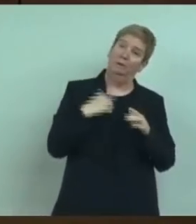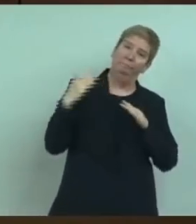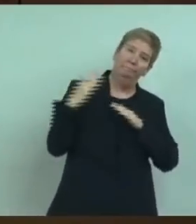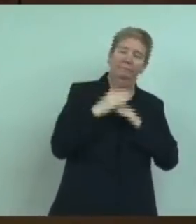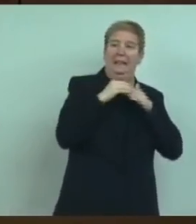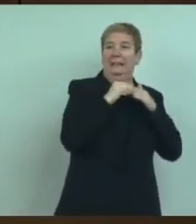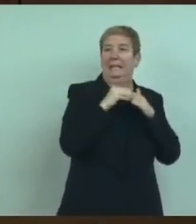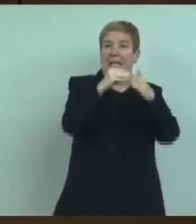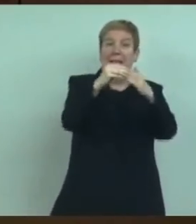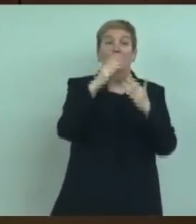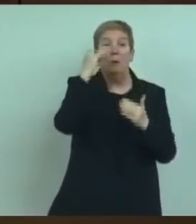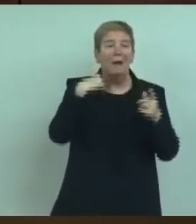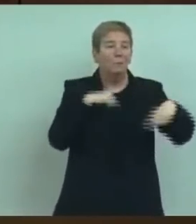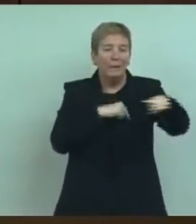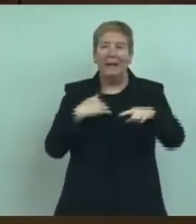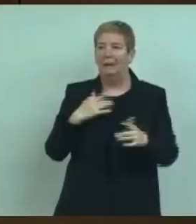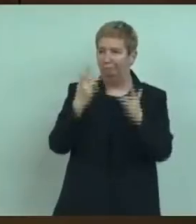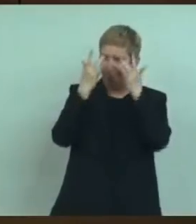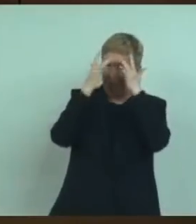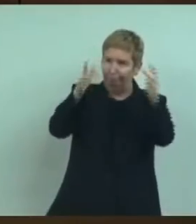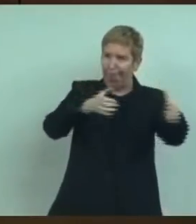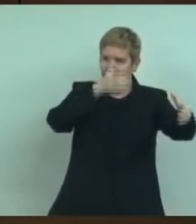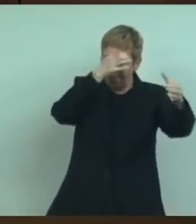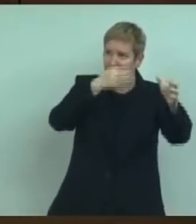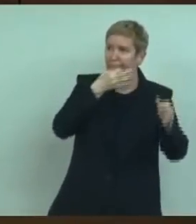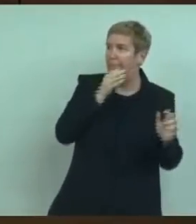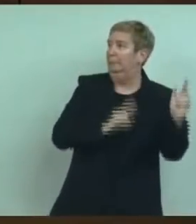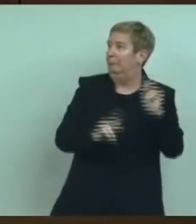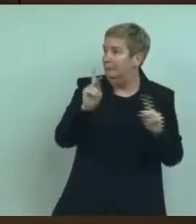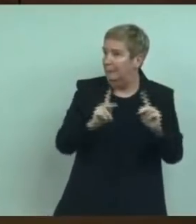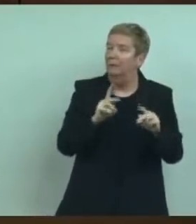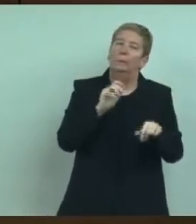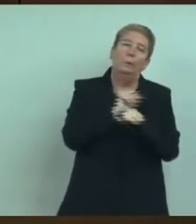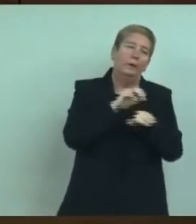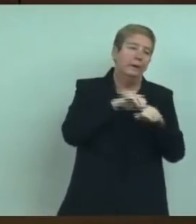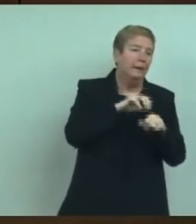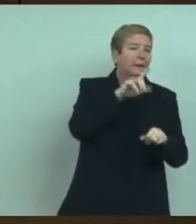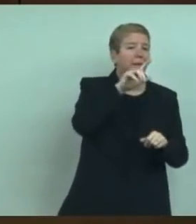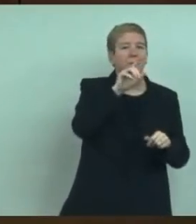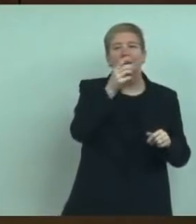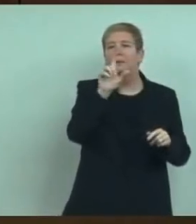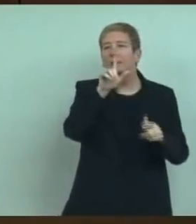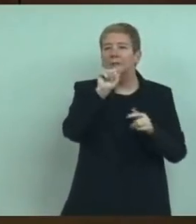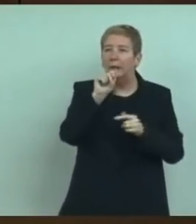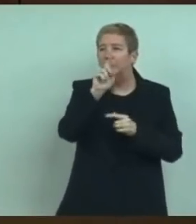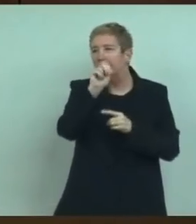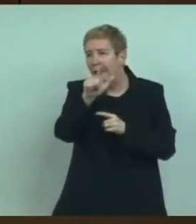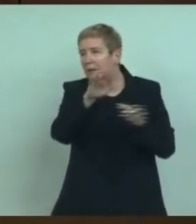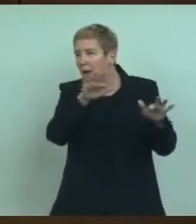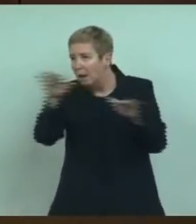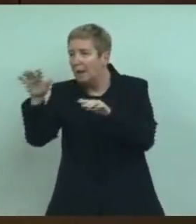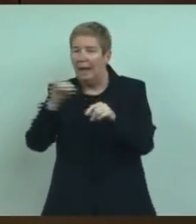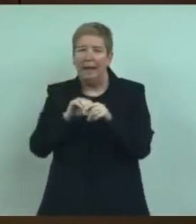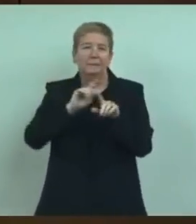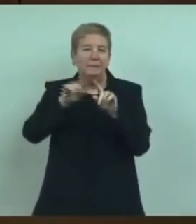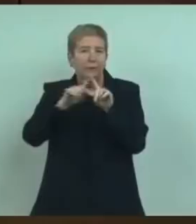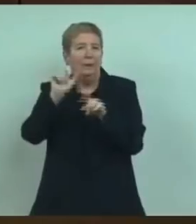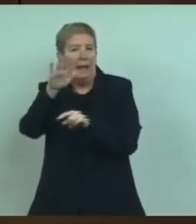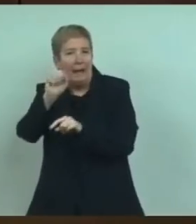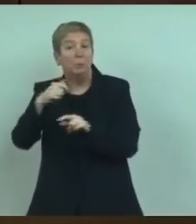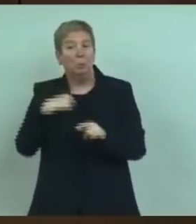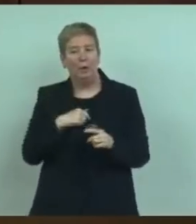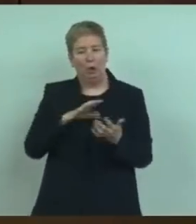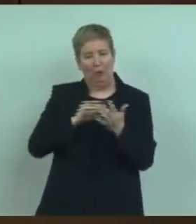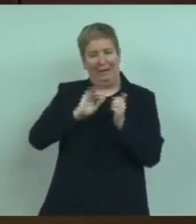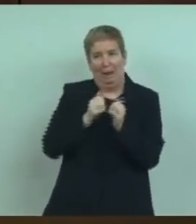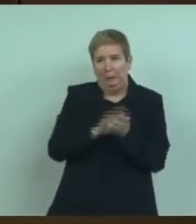incredible experts, including at our national labs and research laboratories, who are helping us re-sterilize any